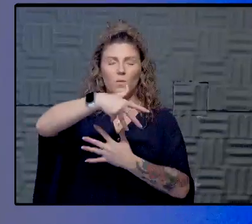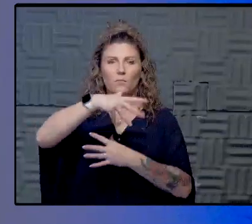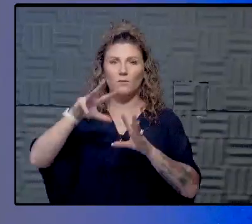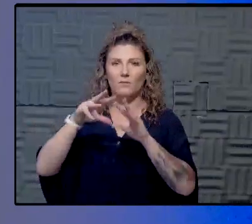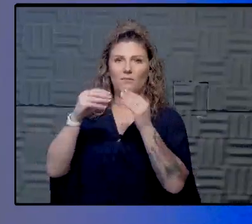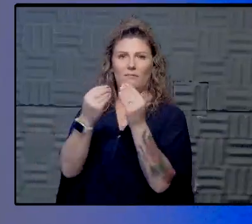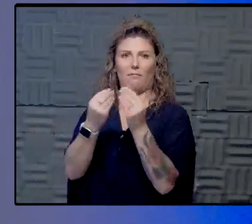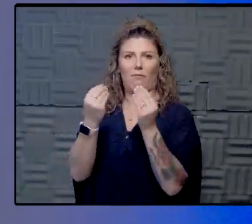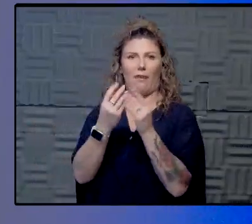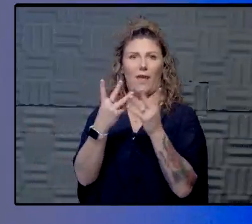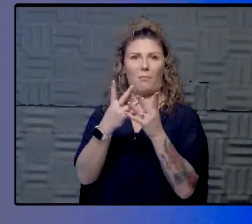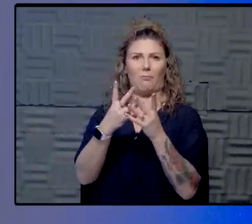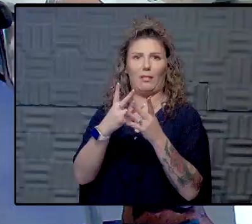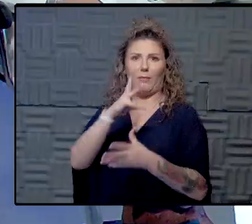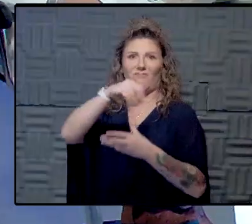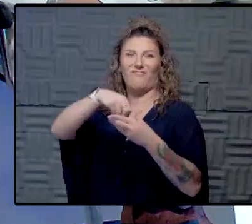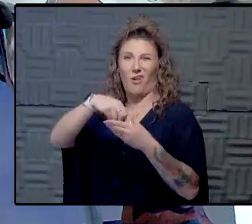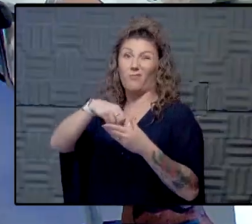family networks.